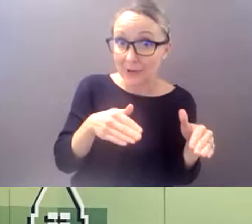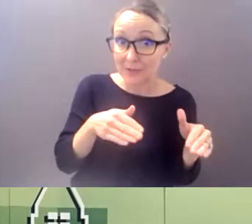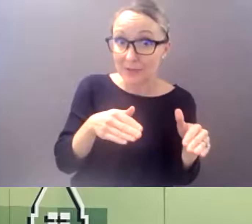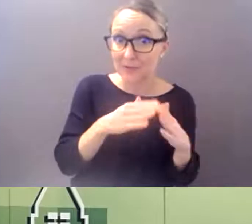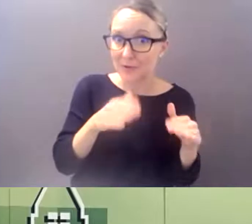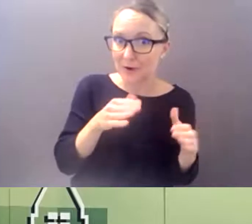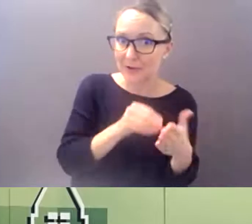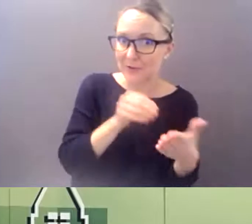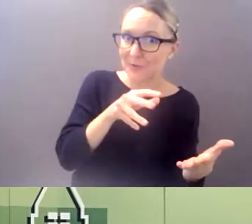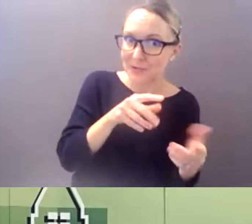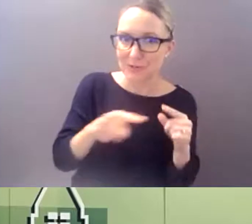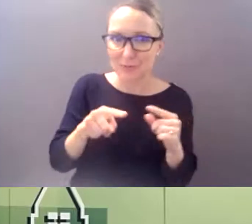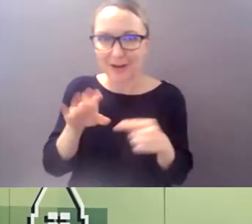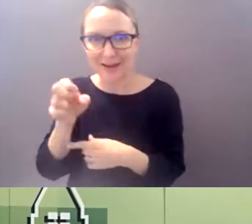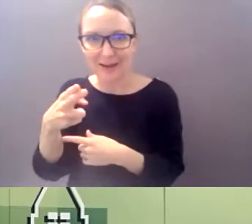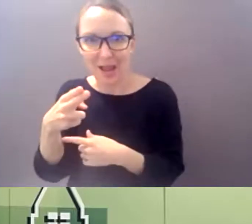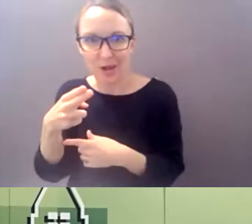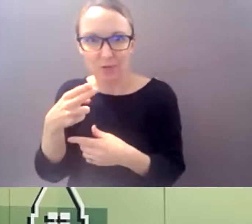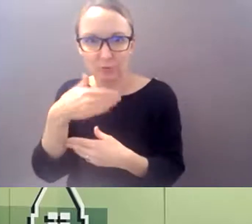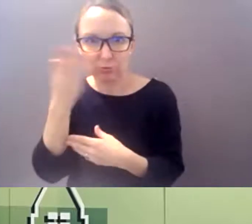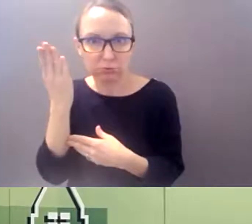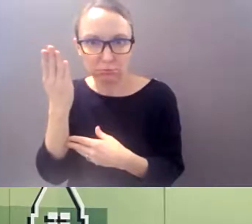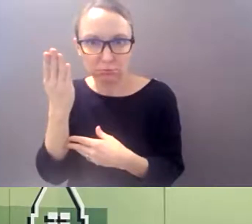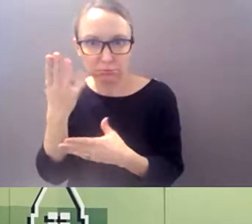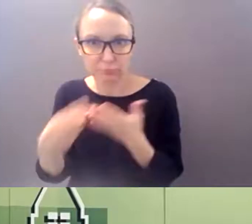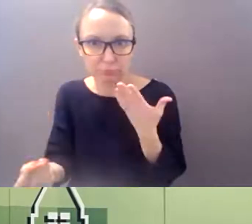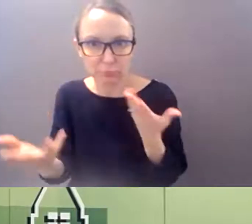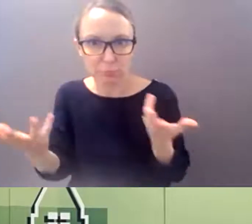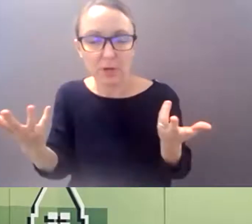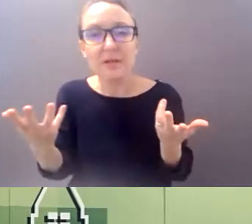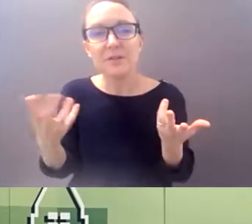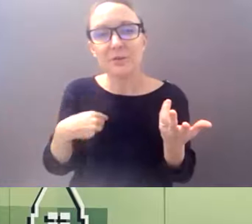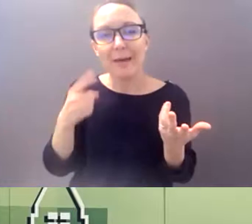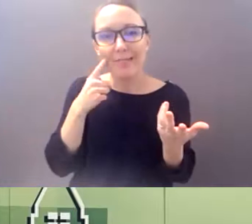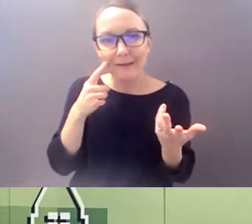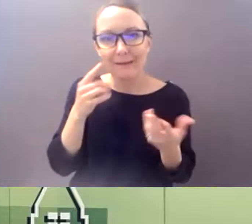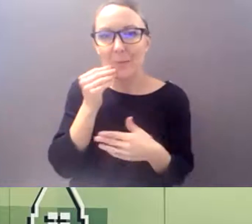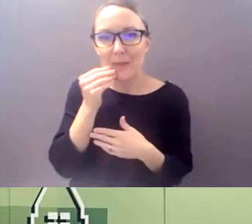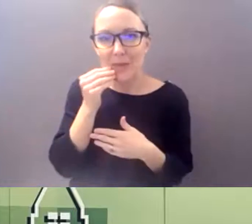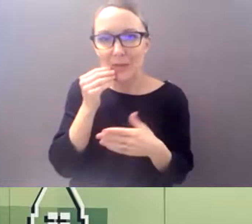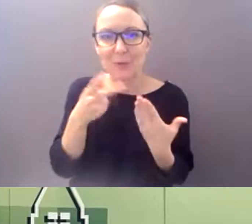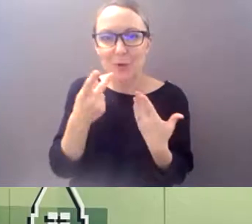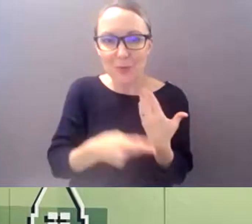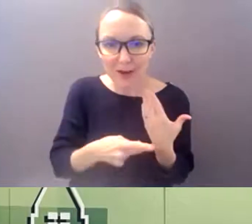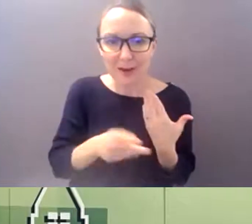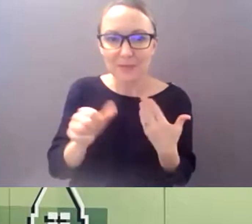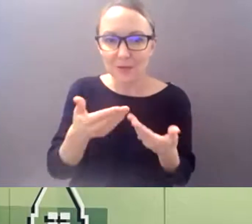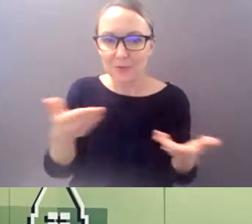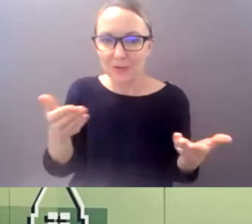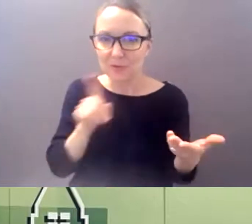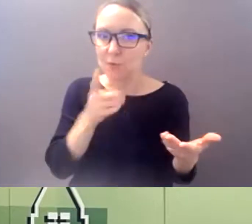making sure that our programs do address that, and I think things like meals programs are critically